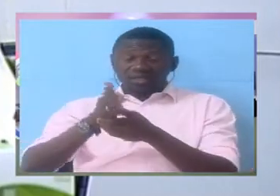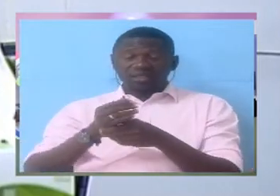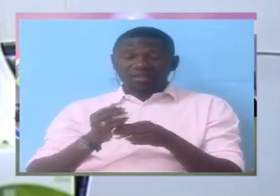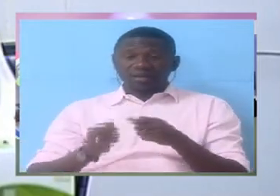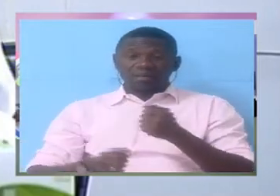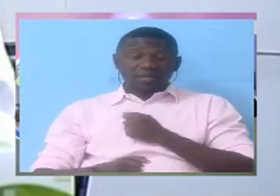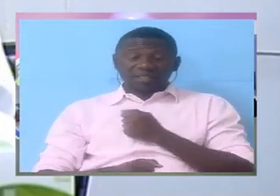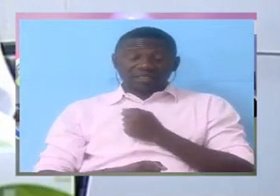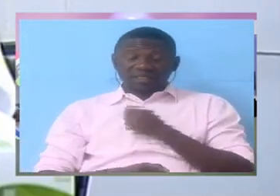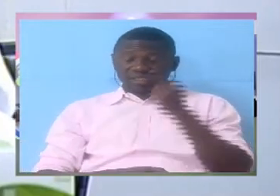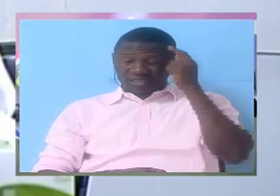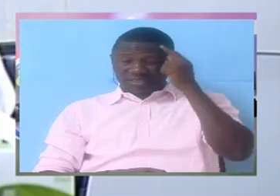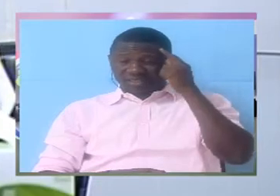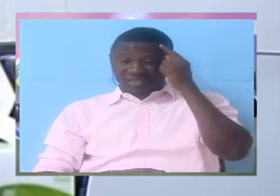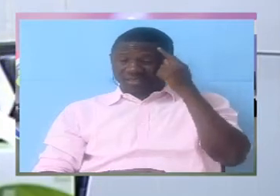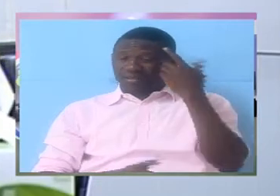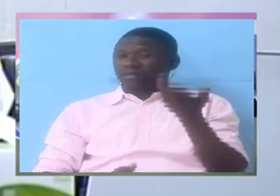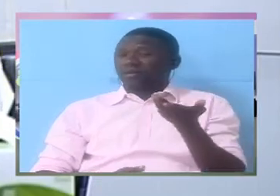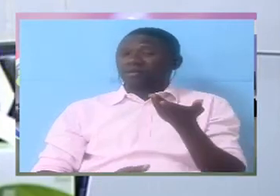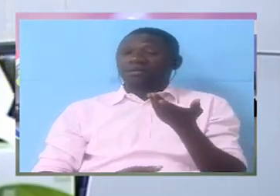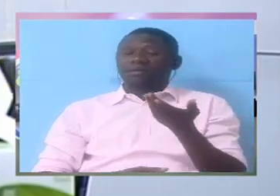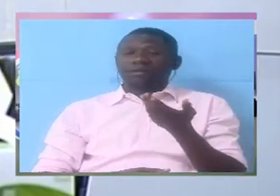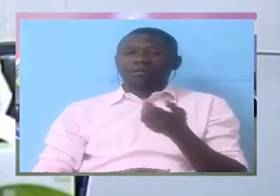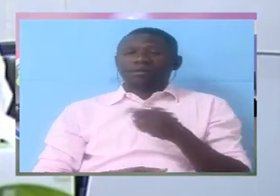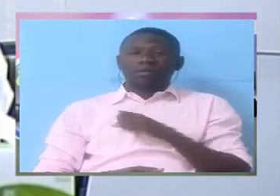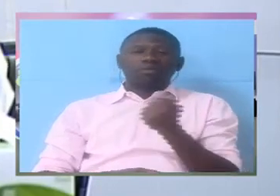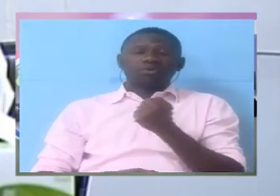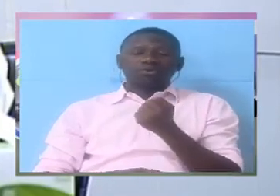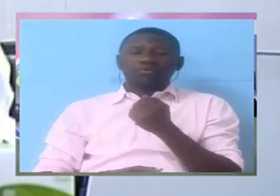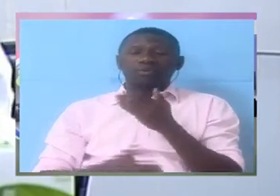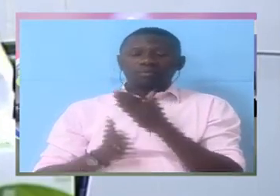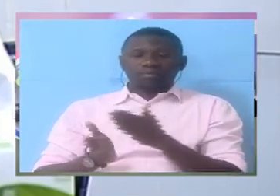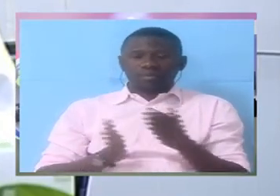de umbati. But because of the plan